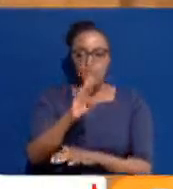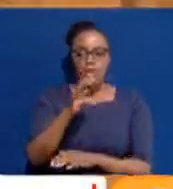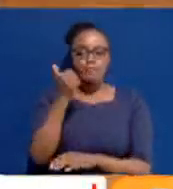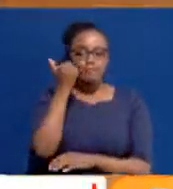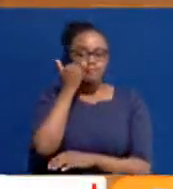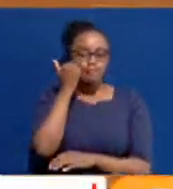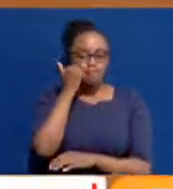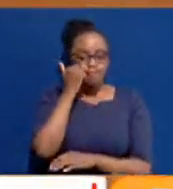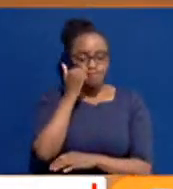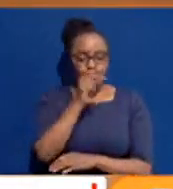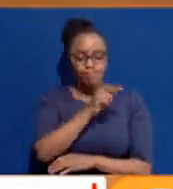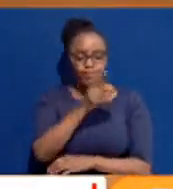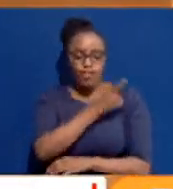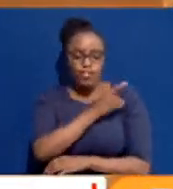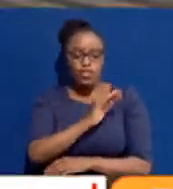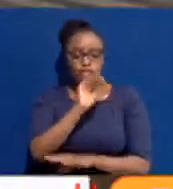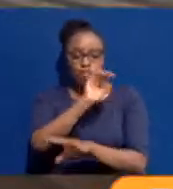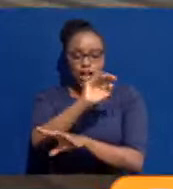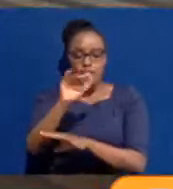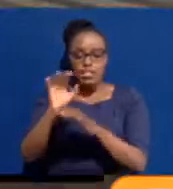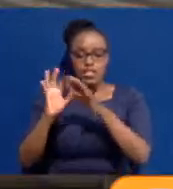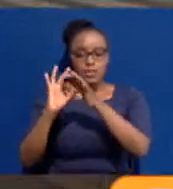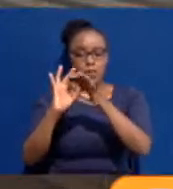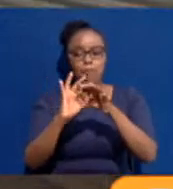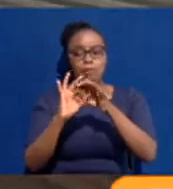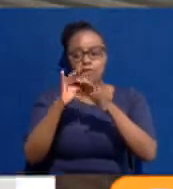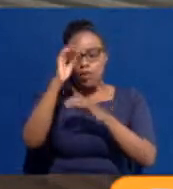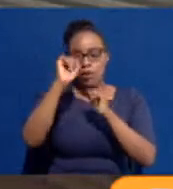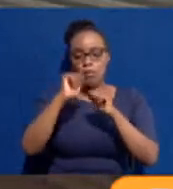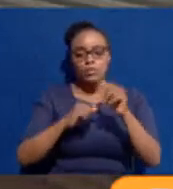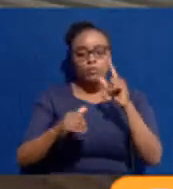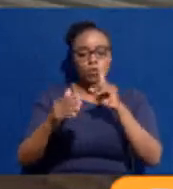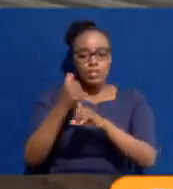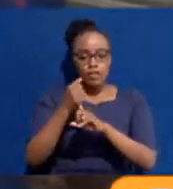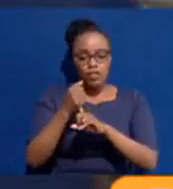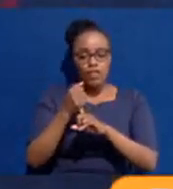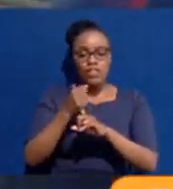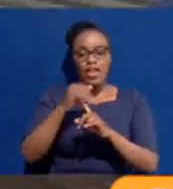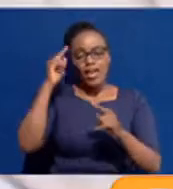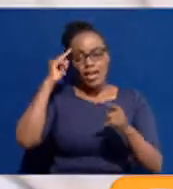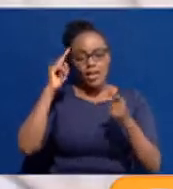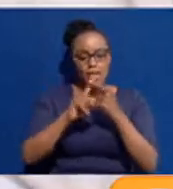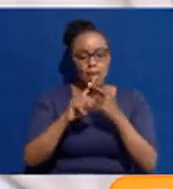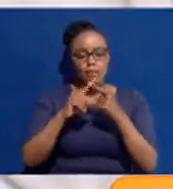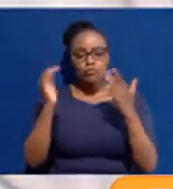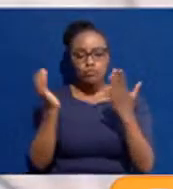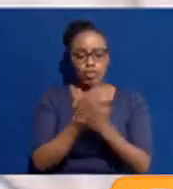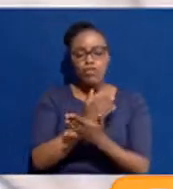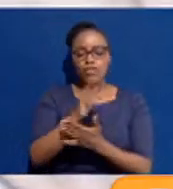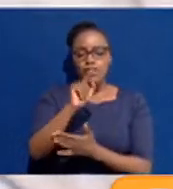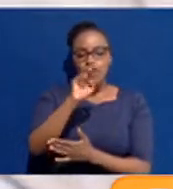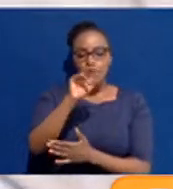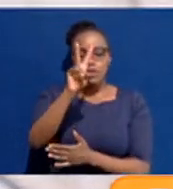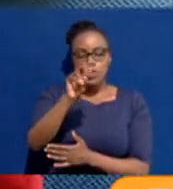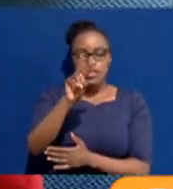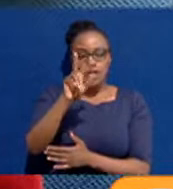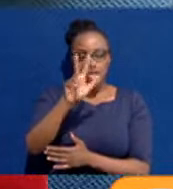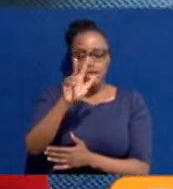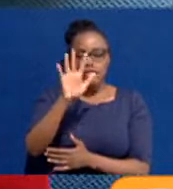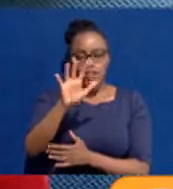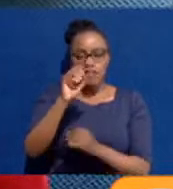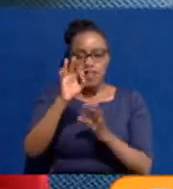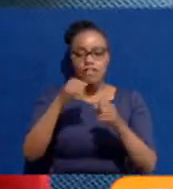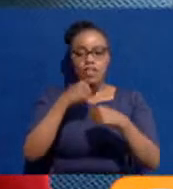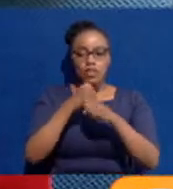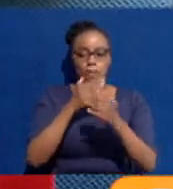Medics have called for concerted efforts in order to attain the global aim of eradicating TB by 2035. If we